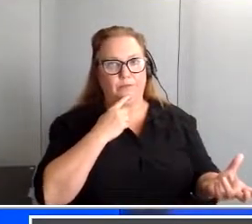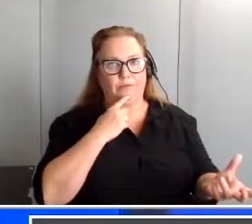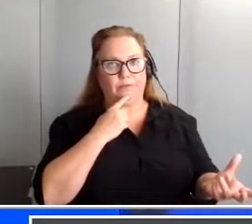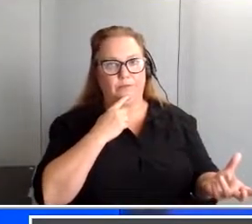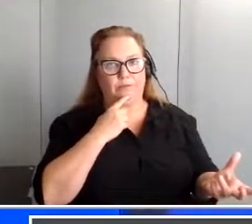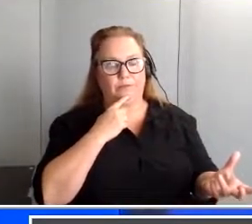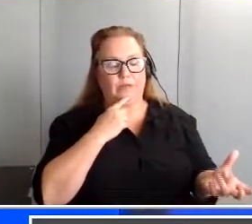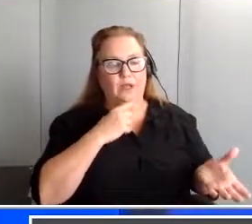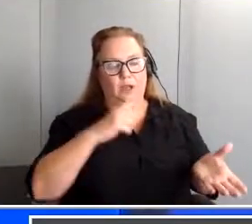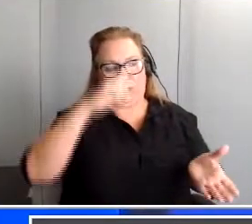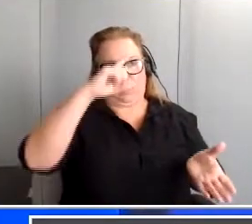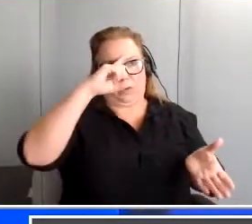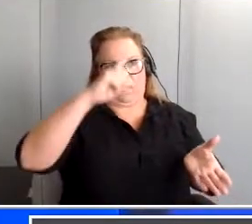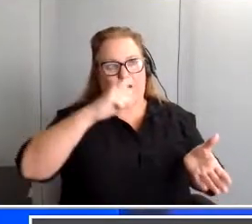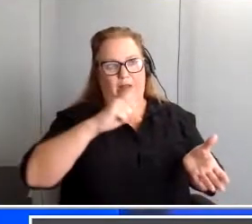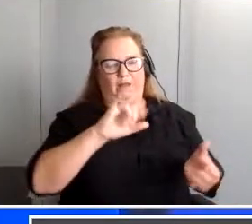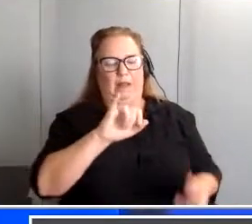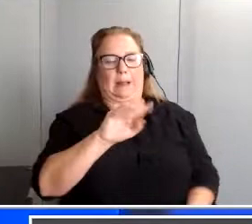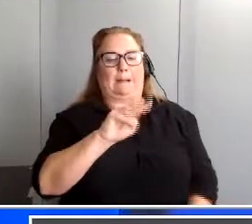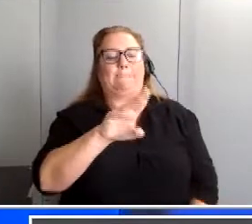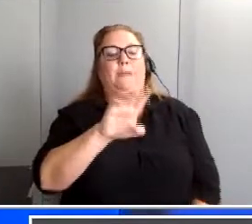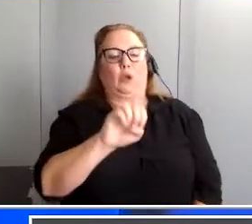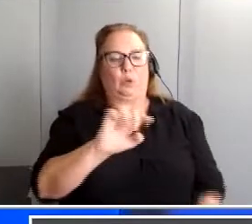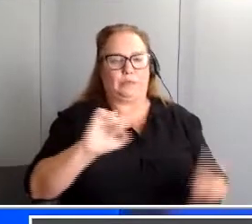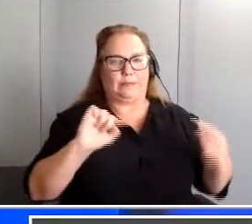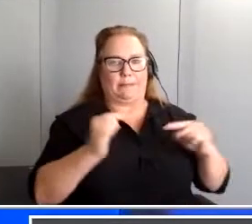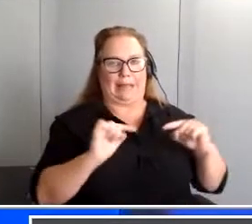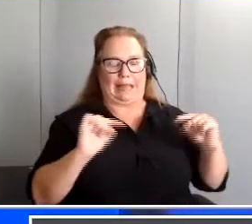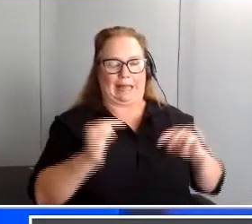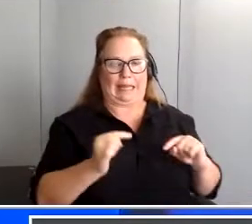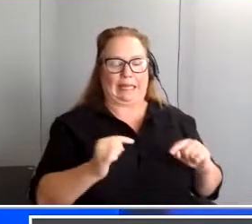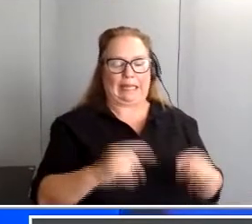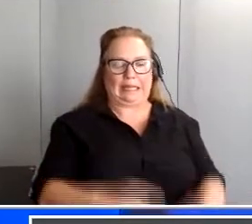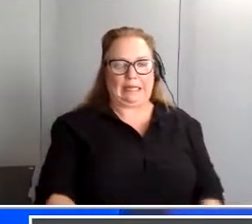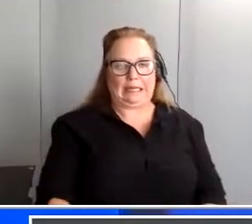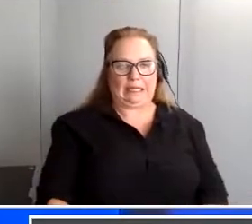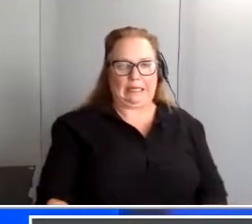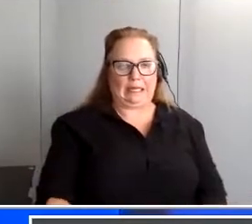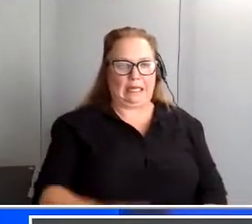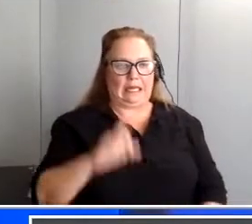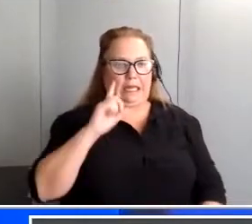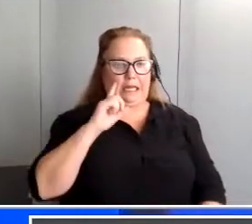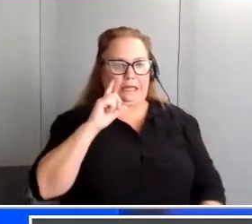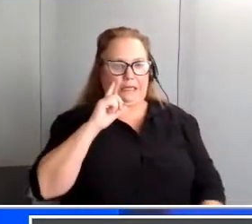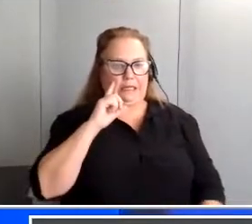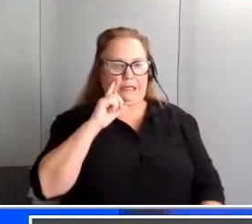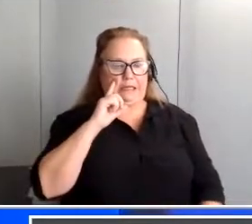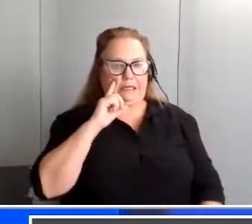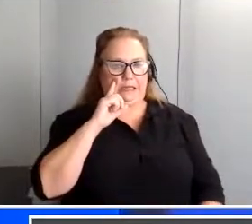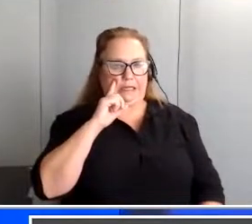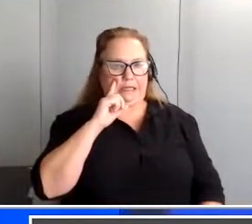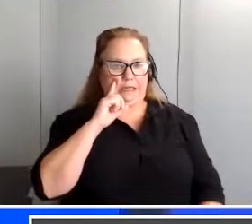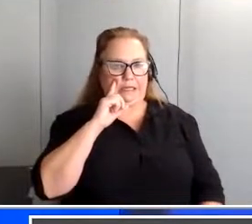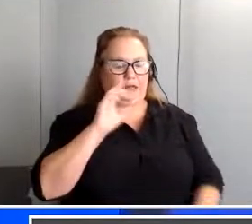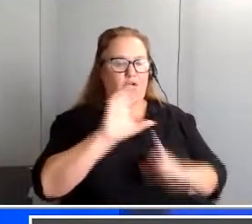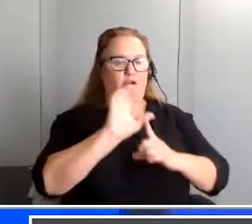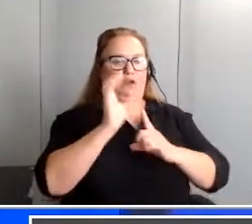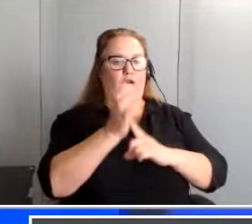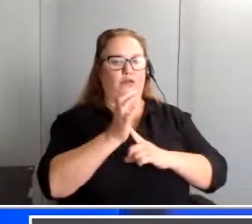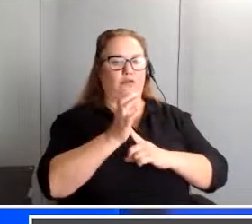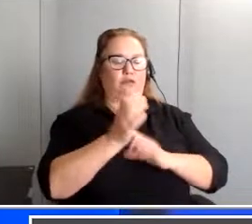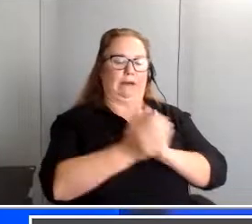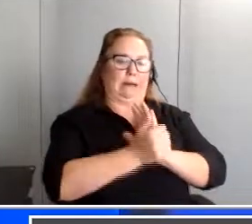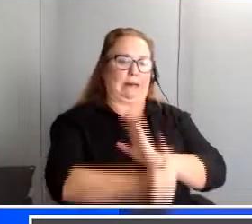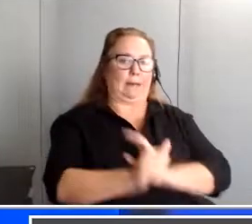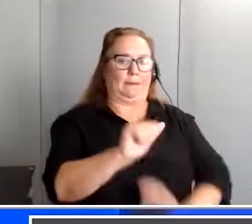thought of as being immune to certain pain and things of that nature. So I think it boils down to culturally competent care and how we